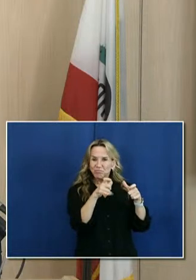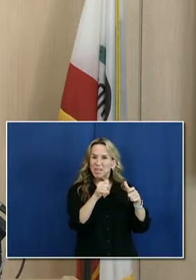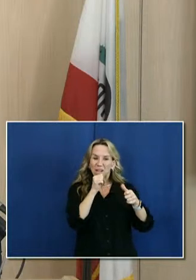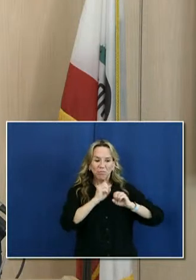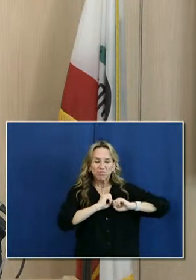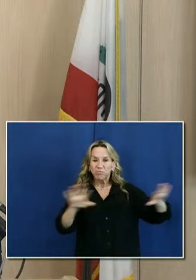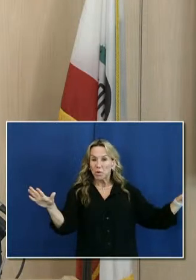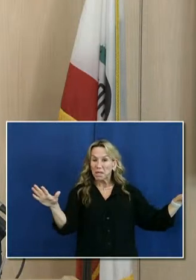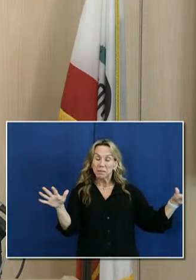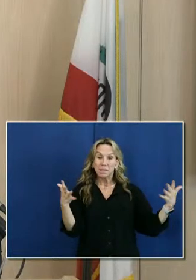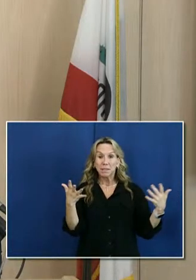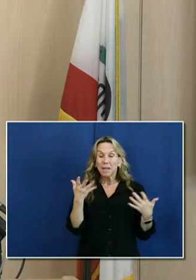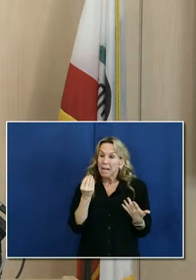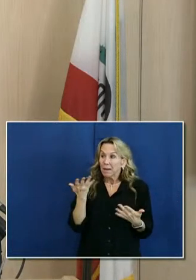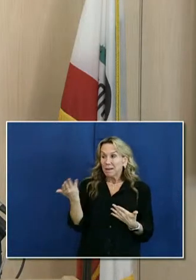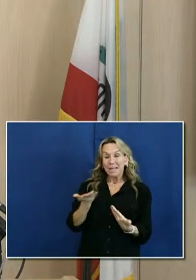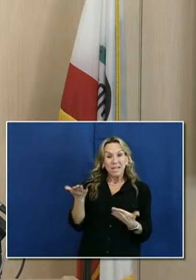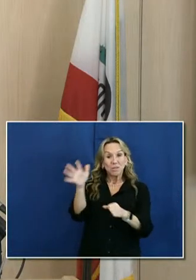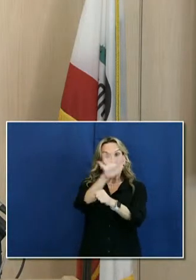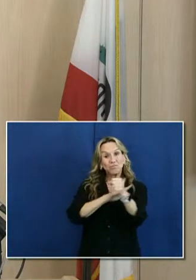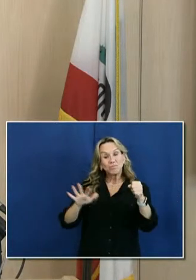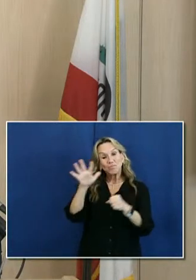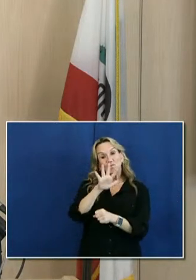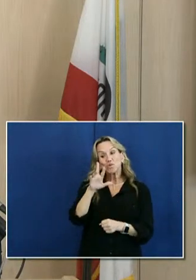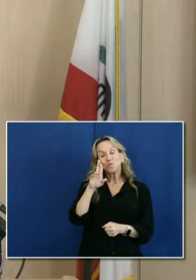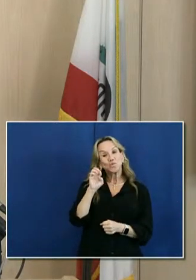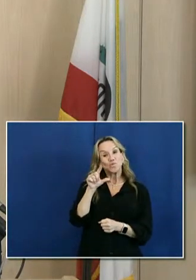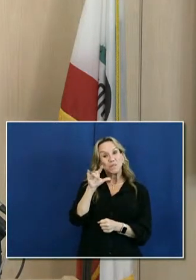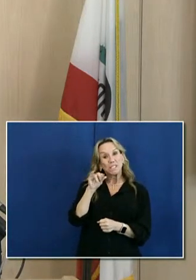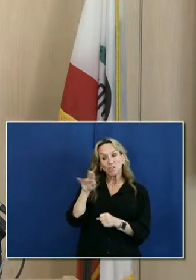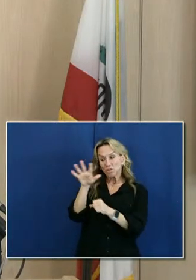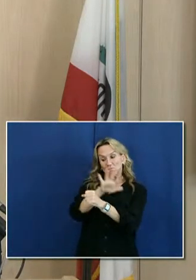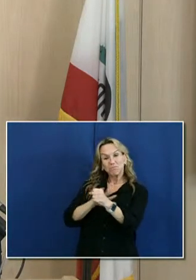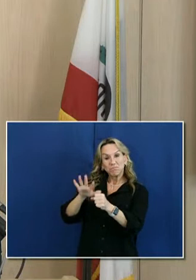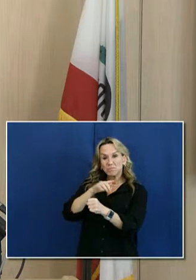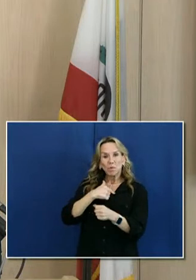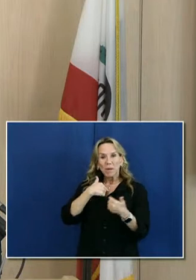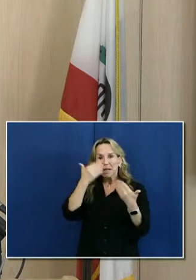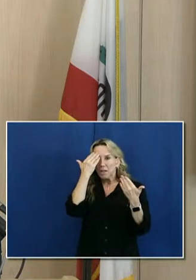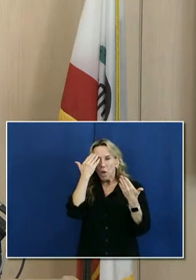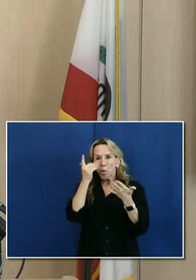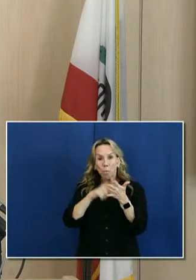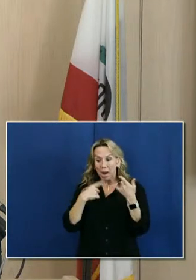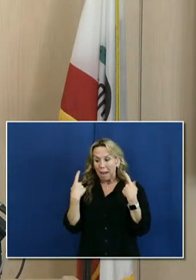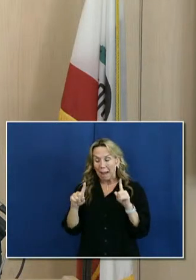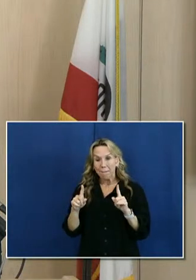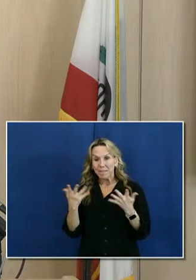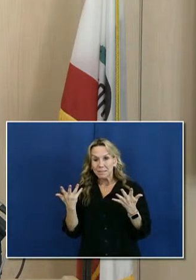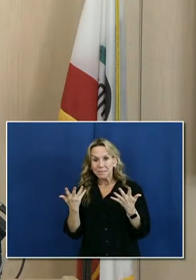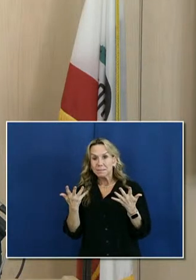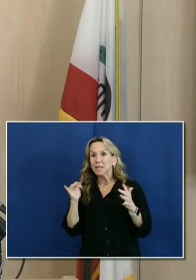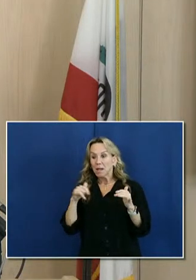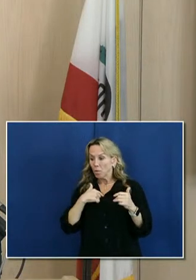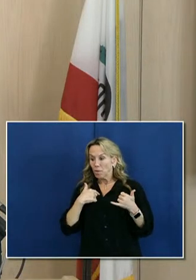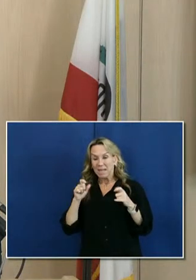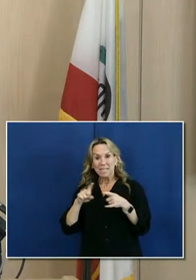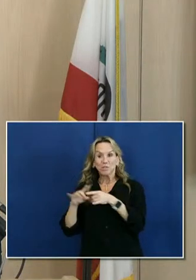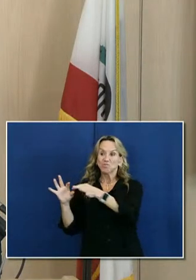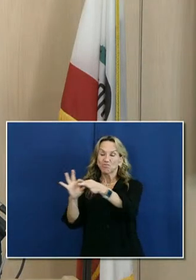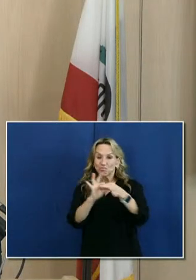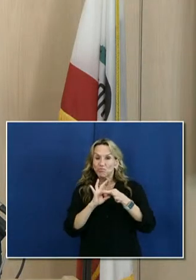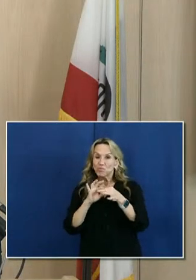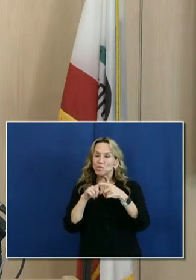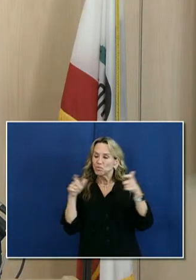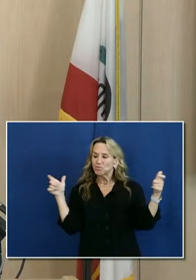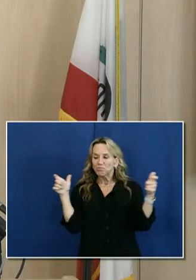control. And we know as a region that what we have to do, regardless of where we land or what happens, is come together to slow the spread. And so we